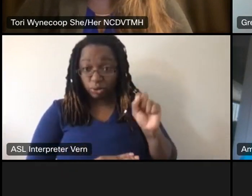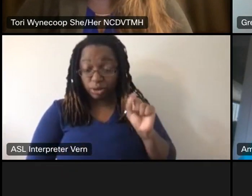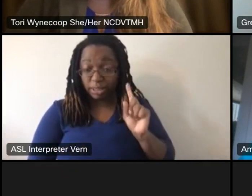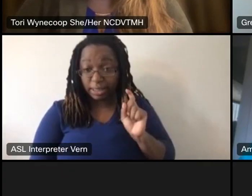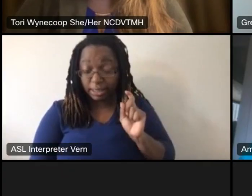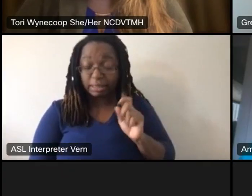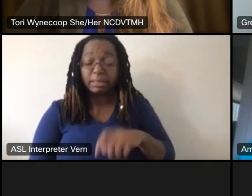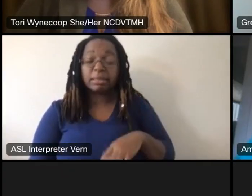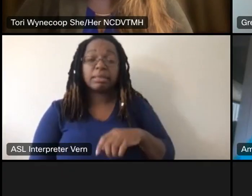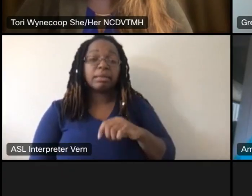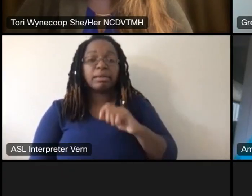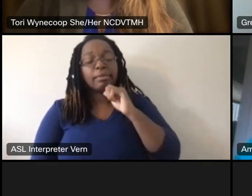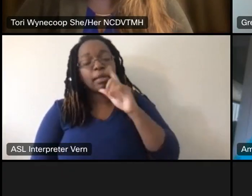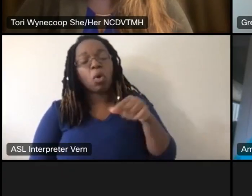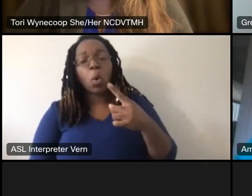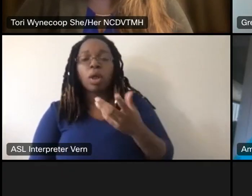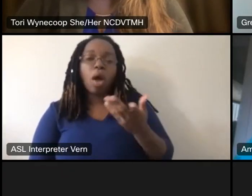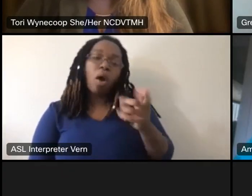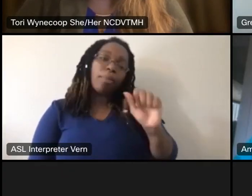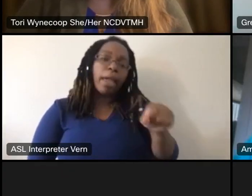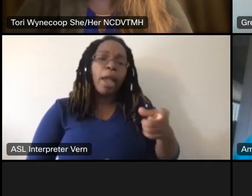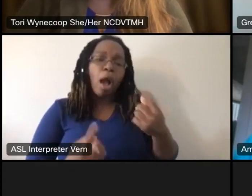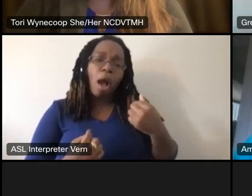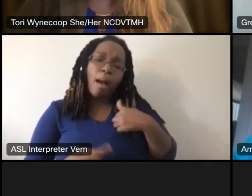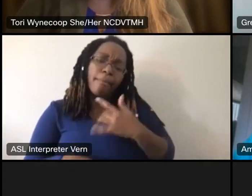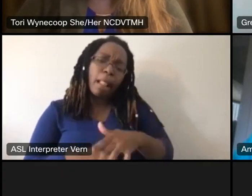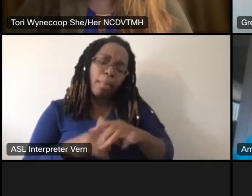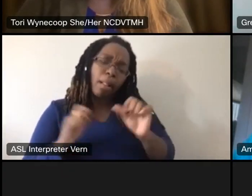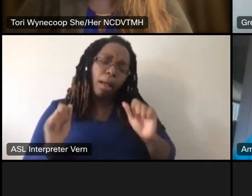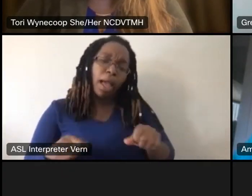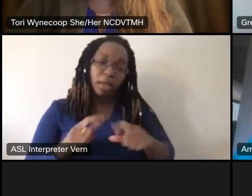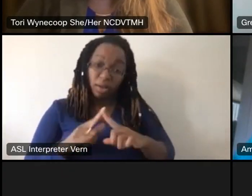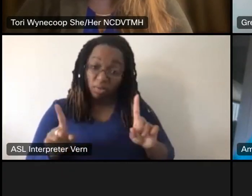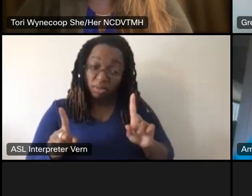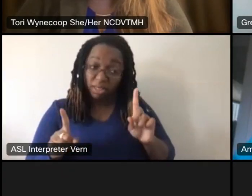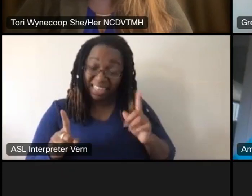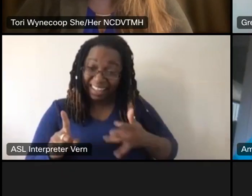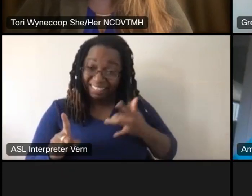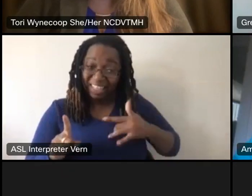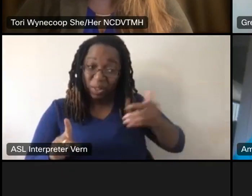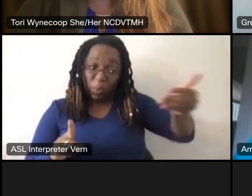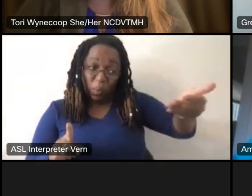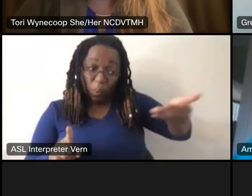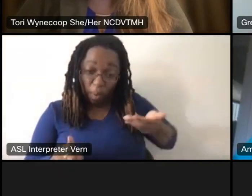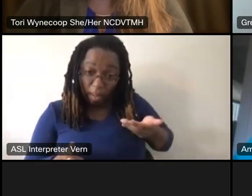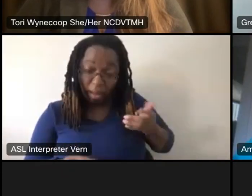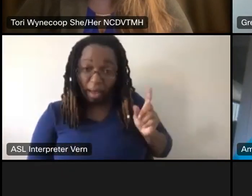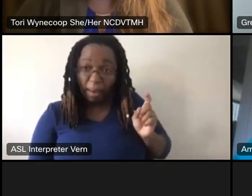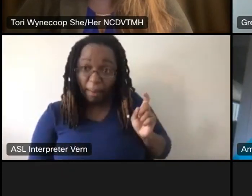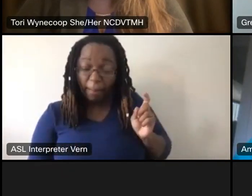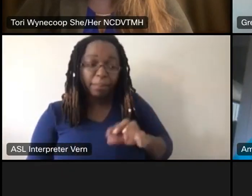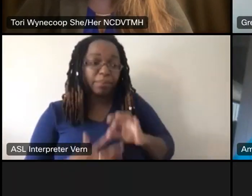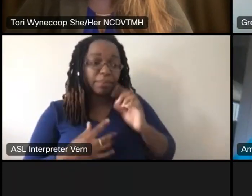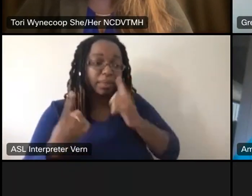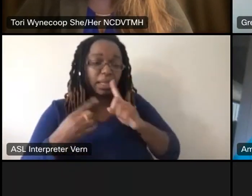of, okay, well, they can come, do they really feel welcome? And especially thinking about it culturally,